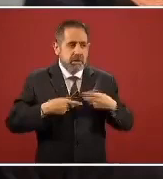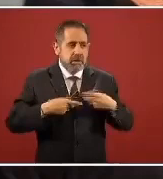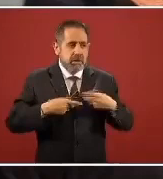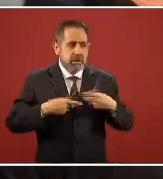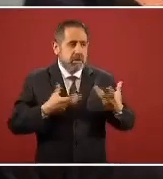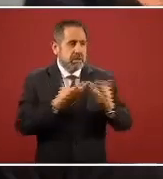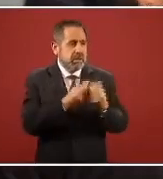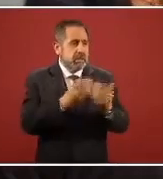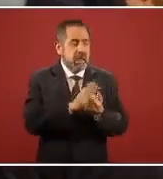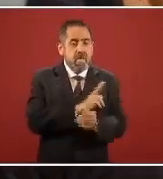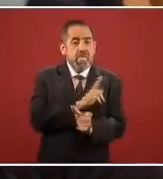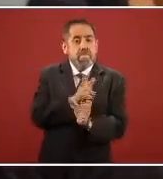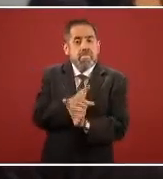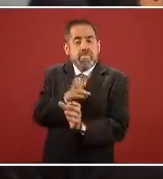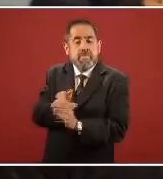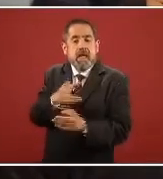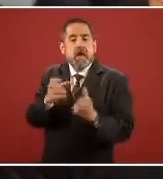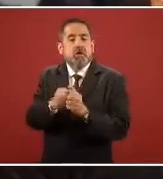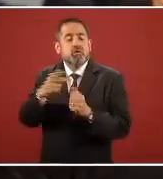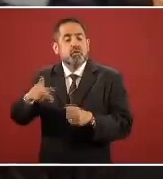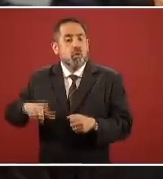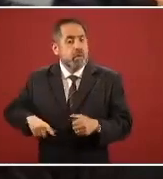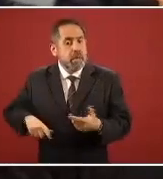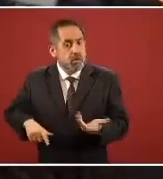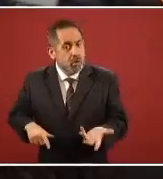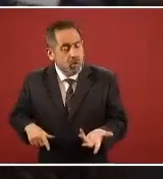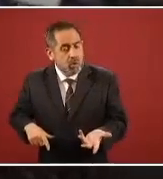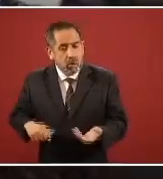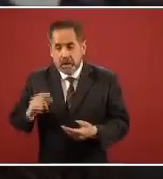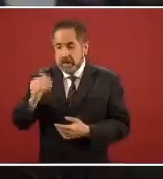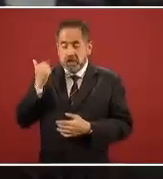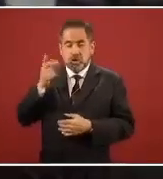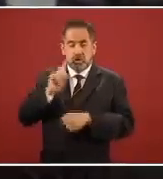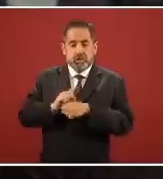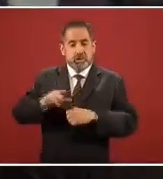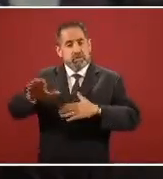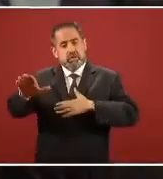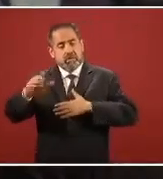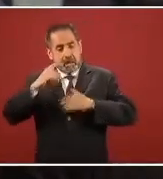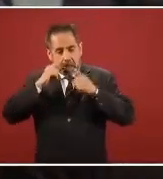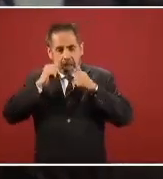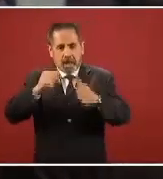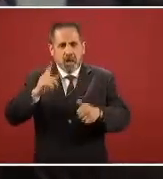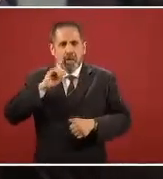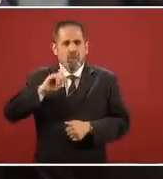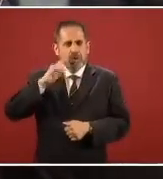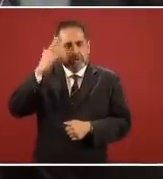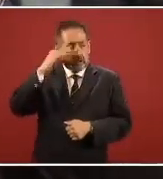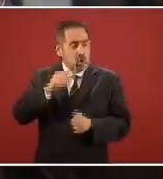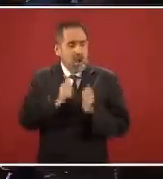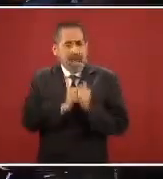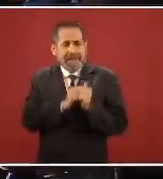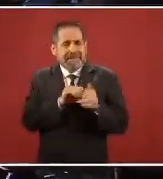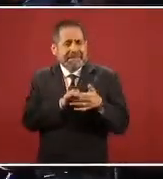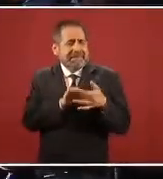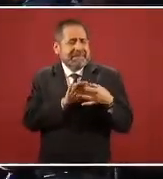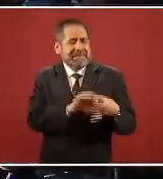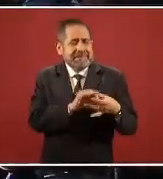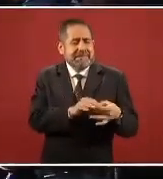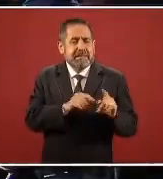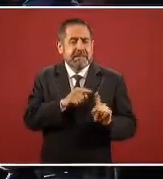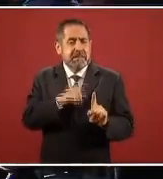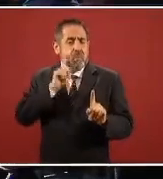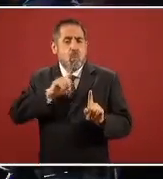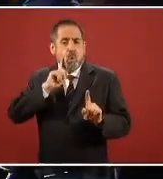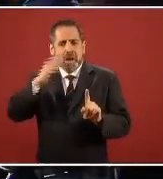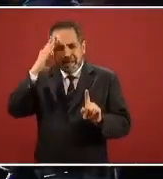your government. Hace dos días se le dio protesta a una señora muy cercana y como,